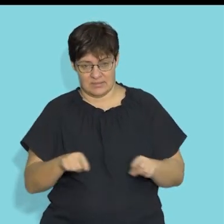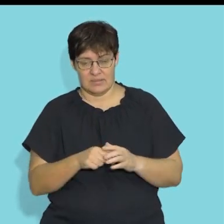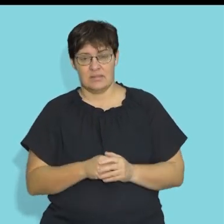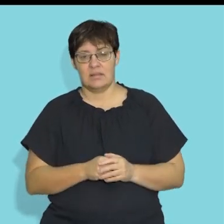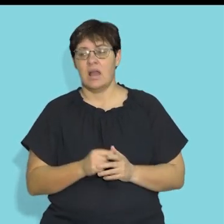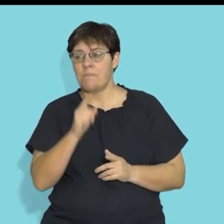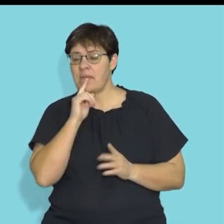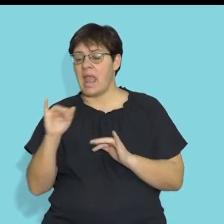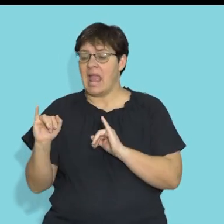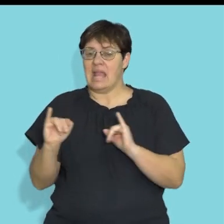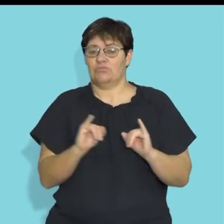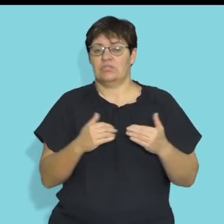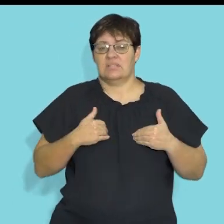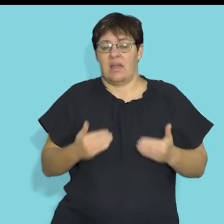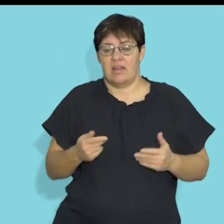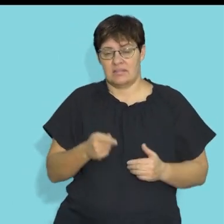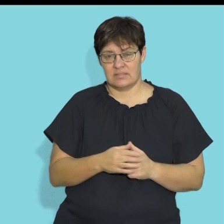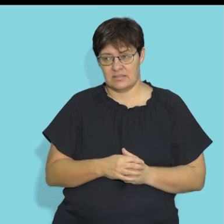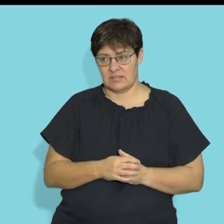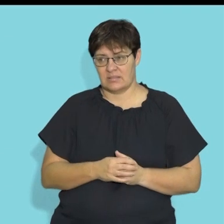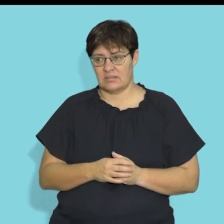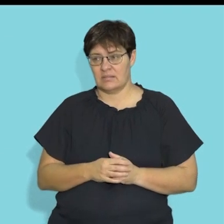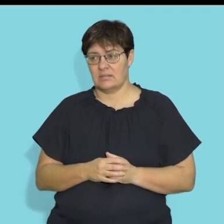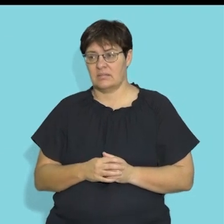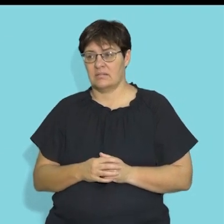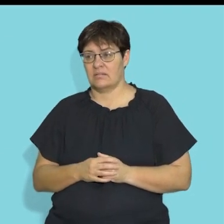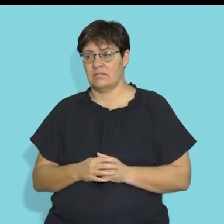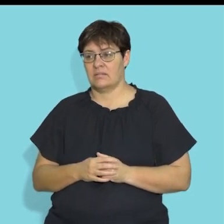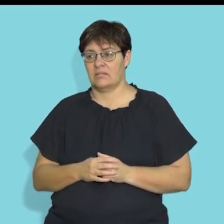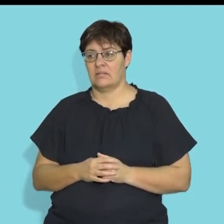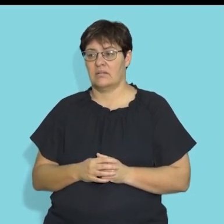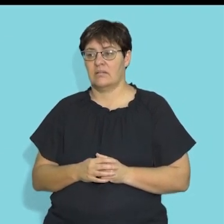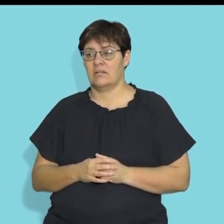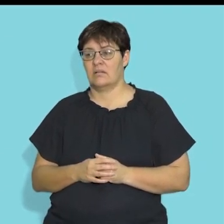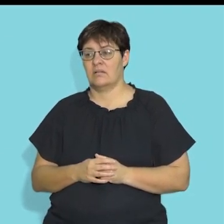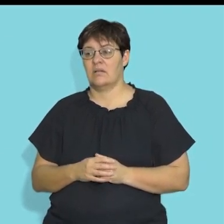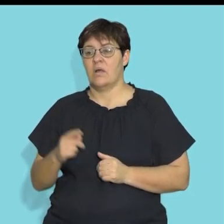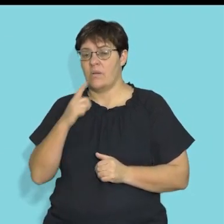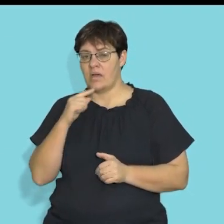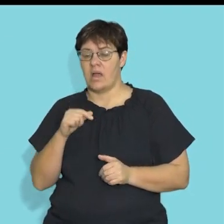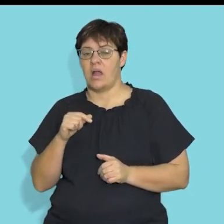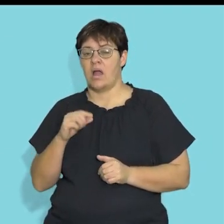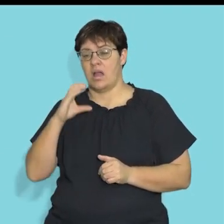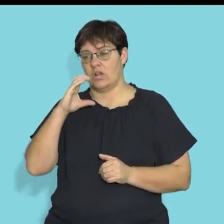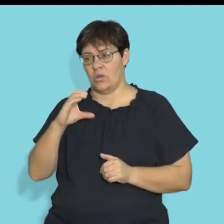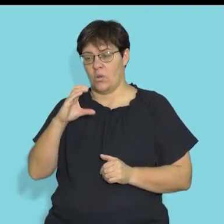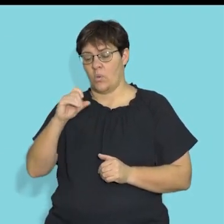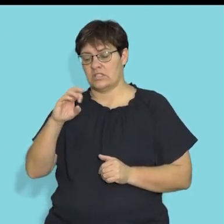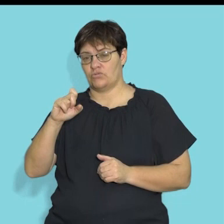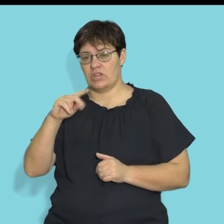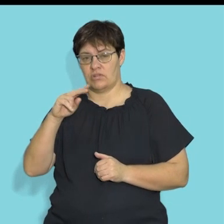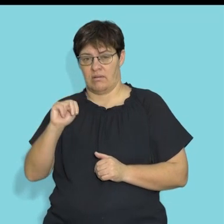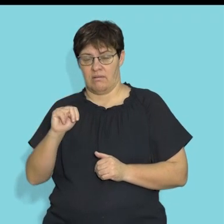I started to introduce the graph which we call the